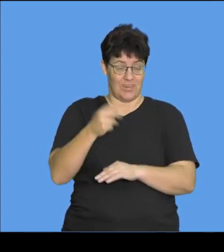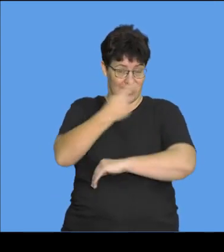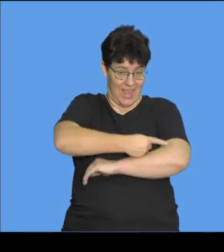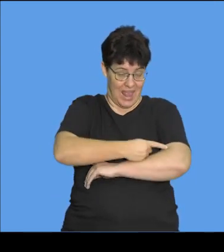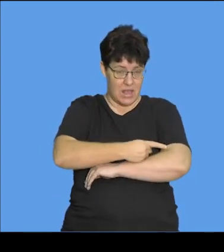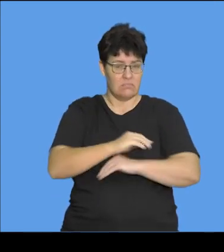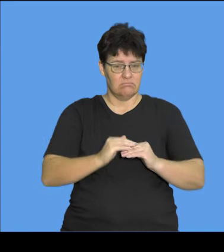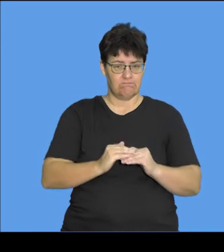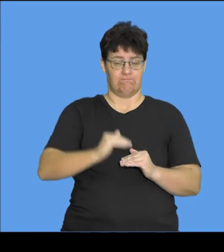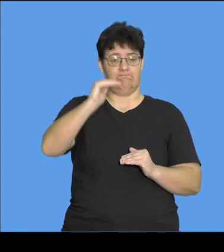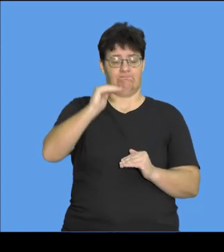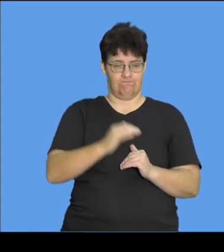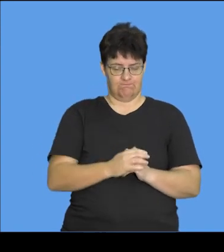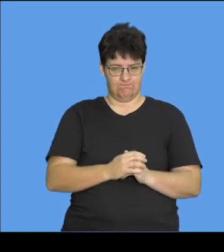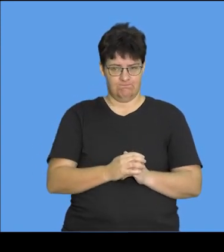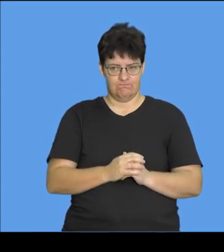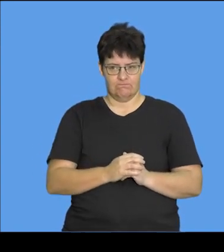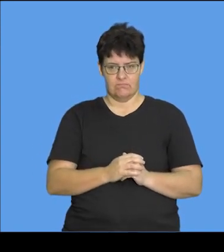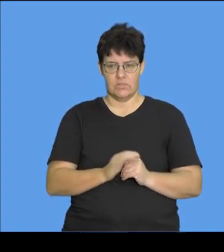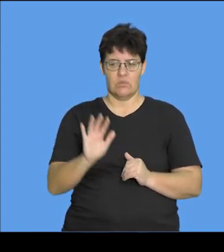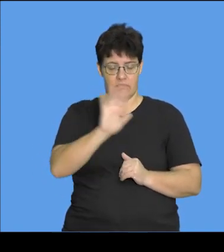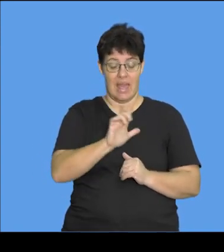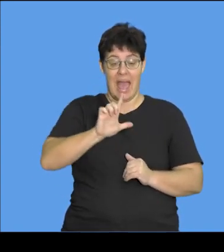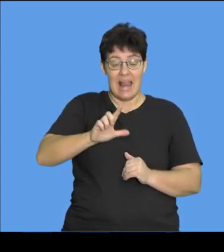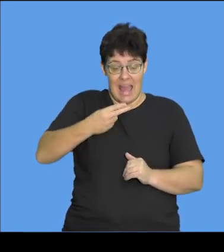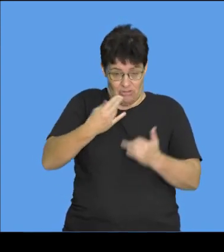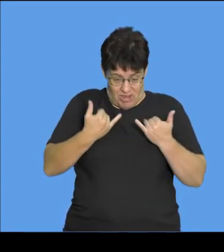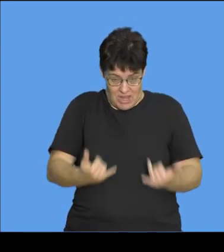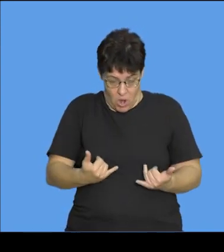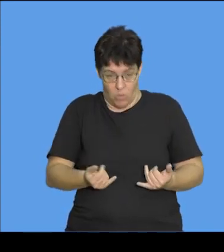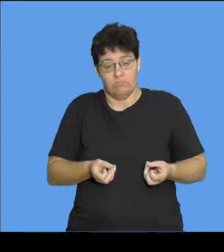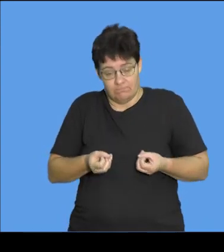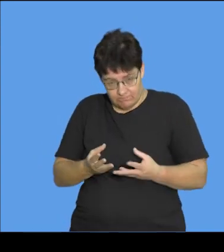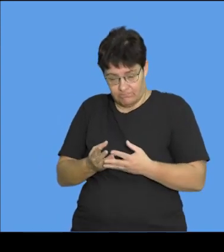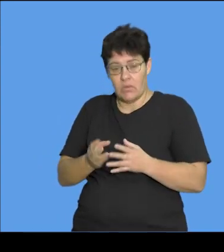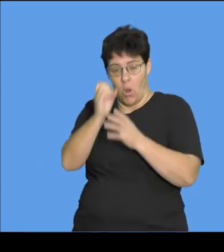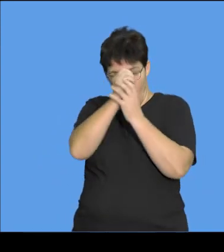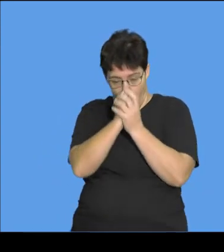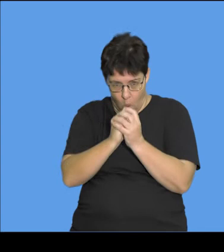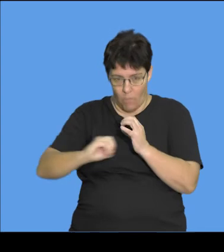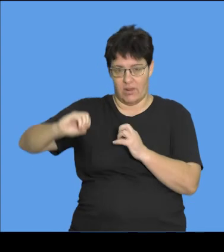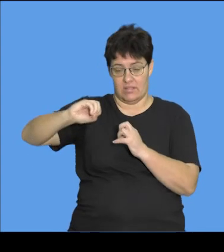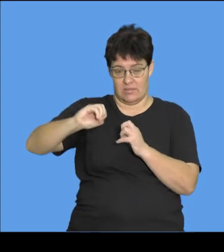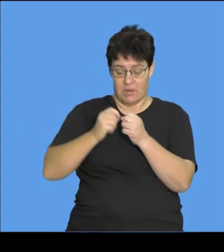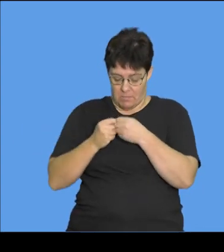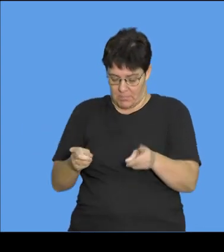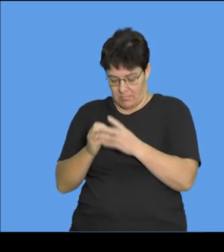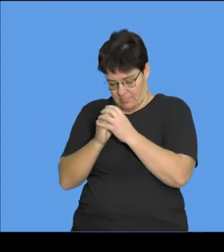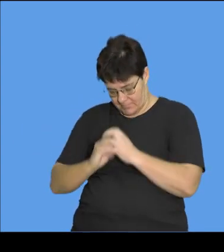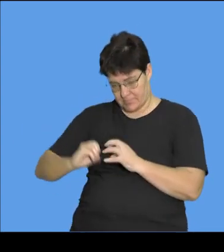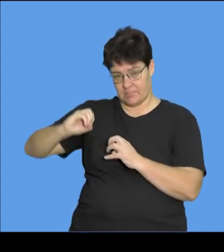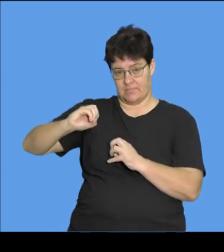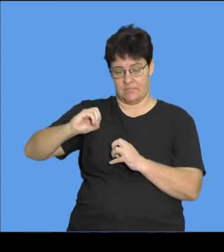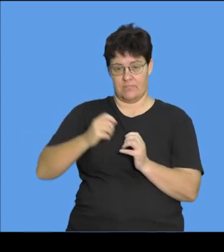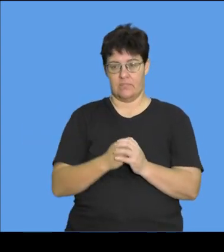14, LH stimulates the process of ovulation, and this means that an egg is released. Under the influence